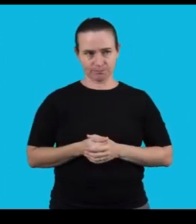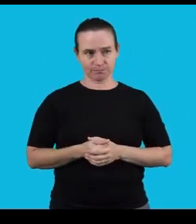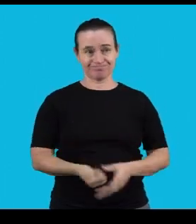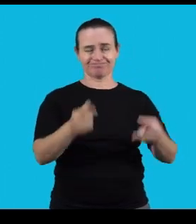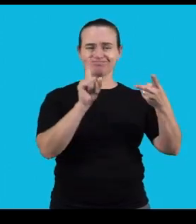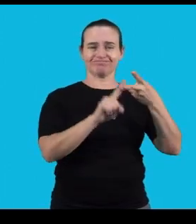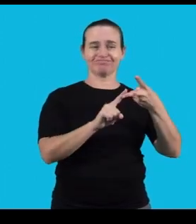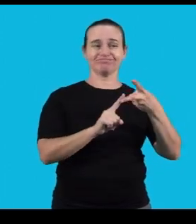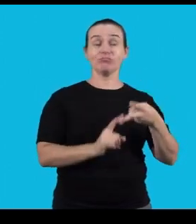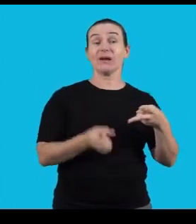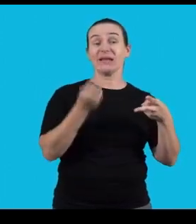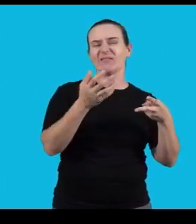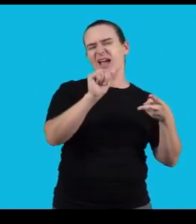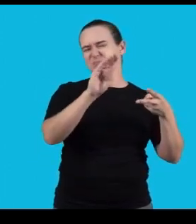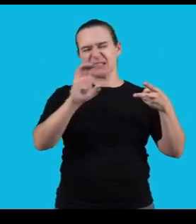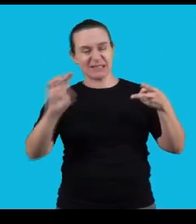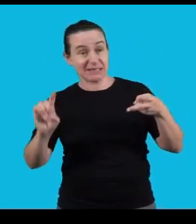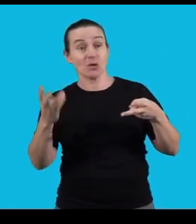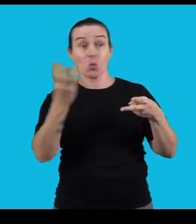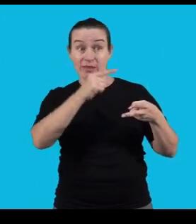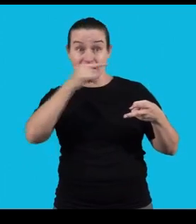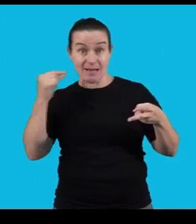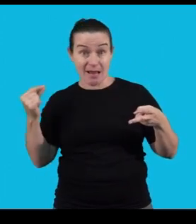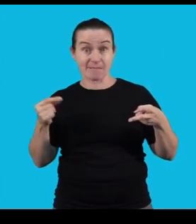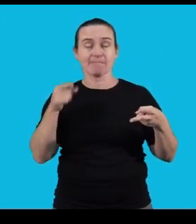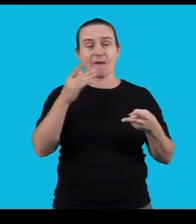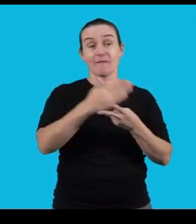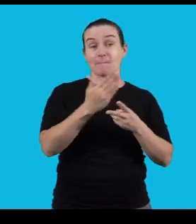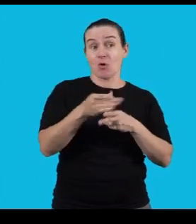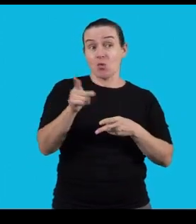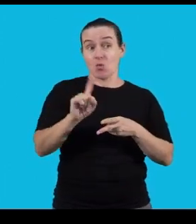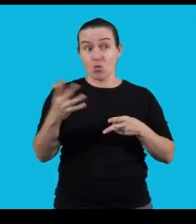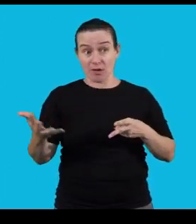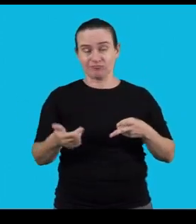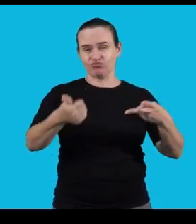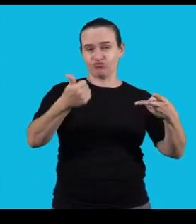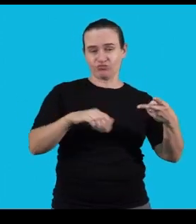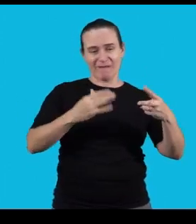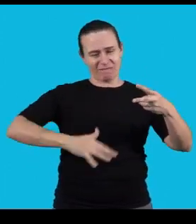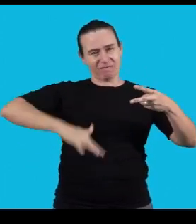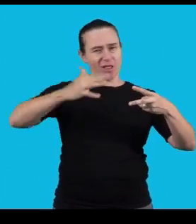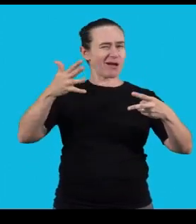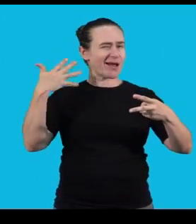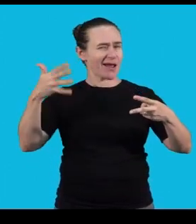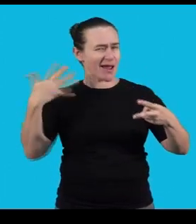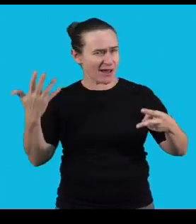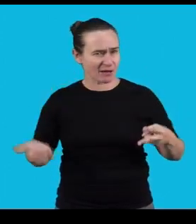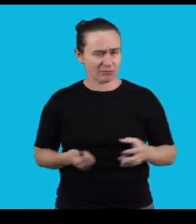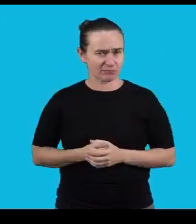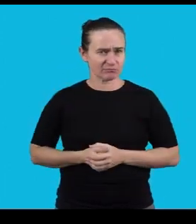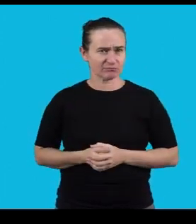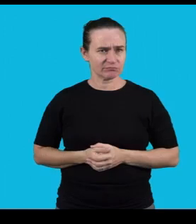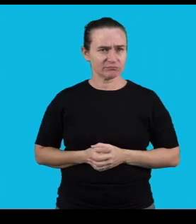142, give the letter and the name of the part that is filled with air. The